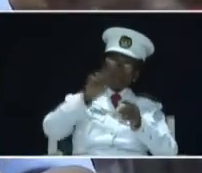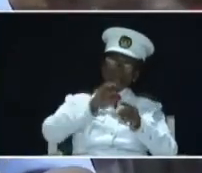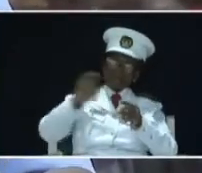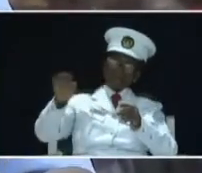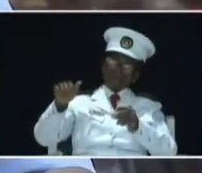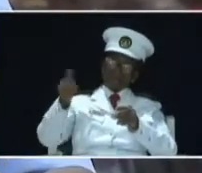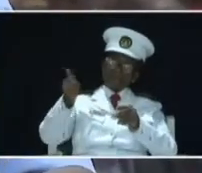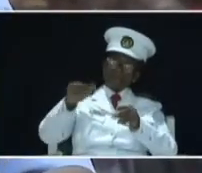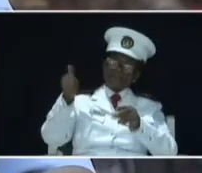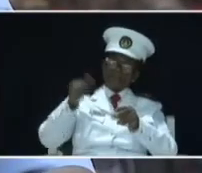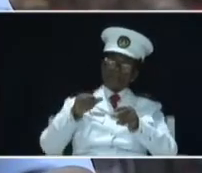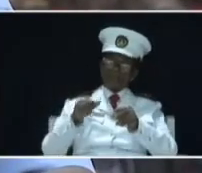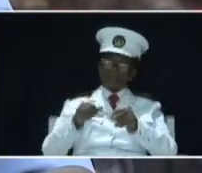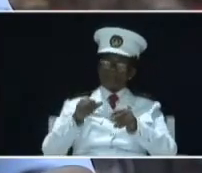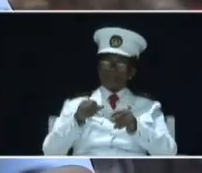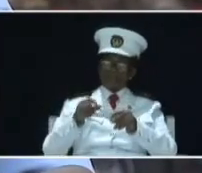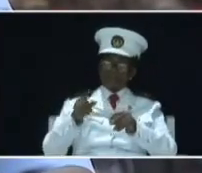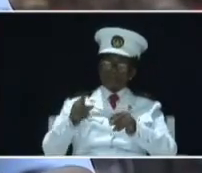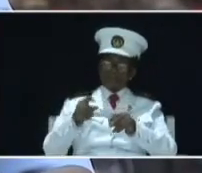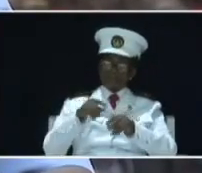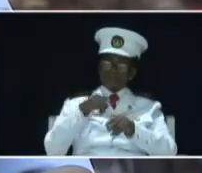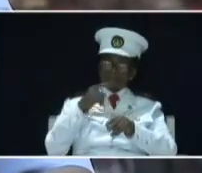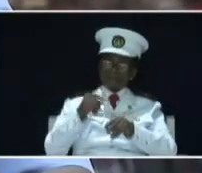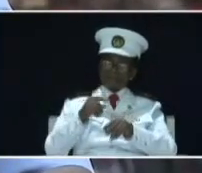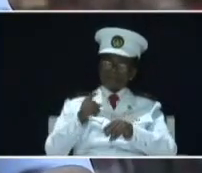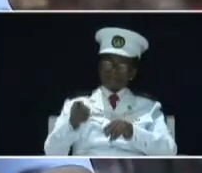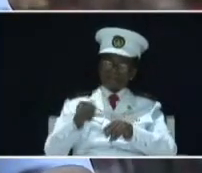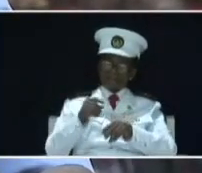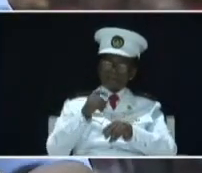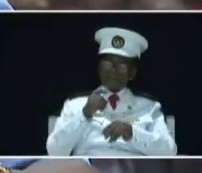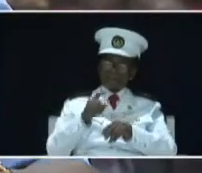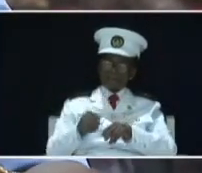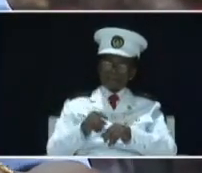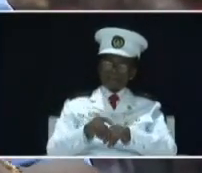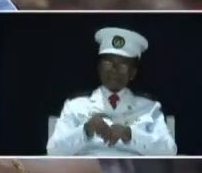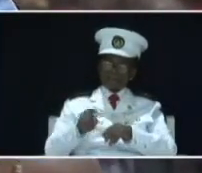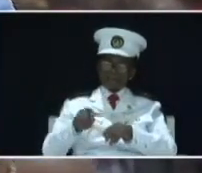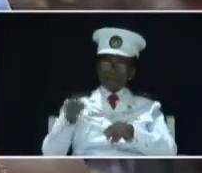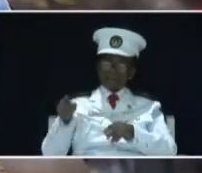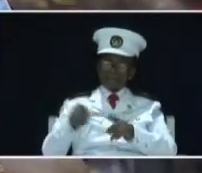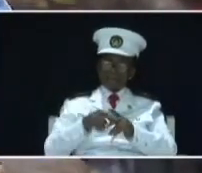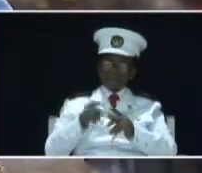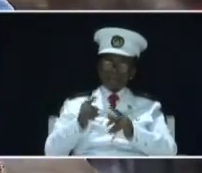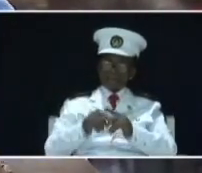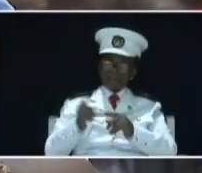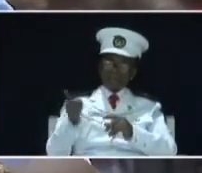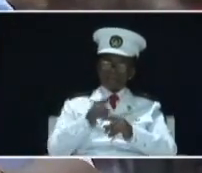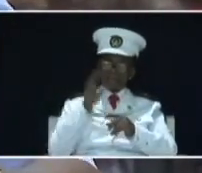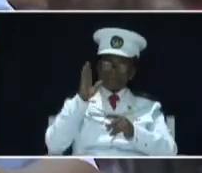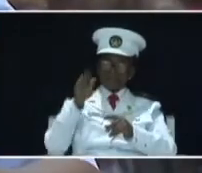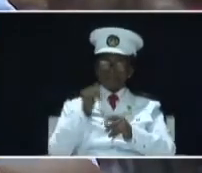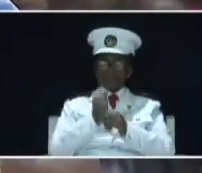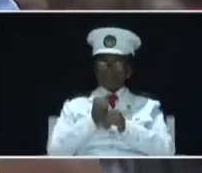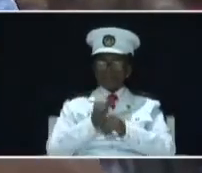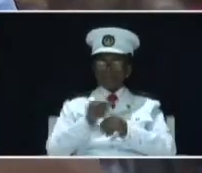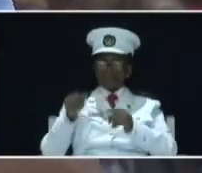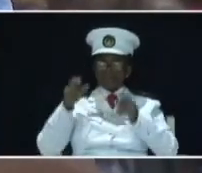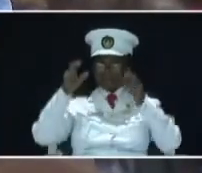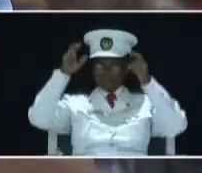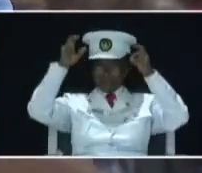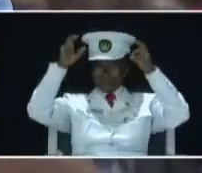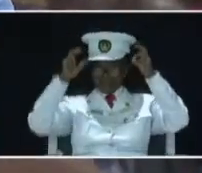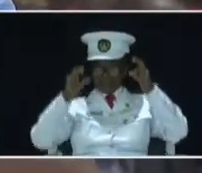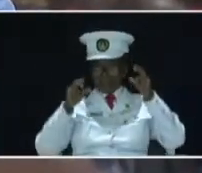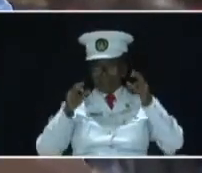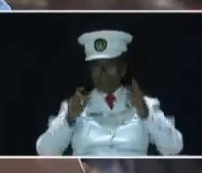10. He said, you must be faithful to the end, and then you will get the crown of life.